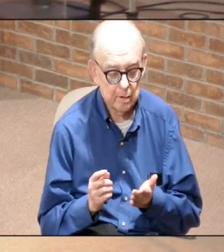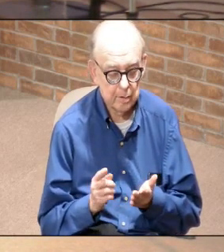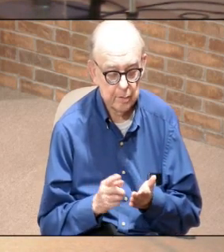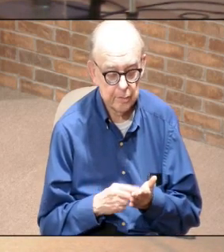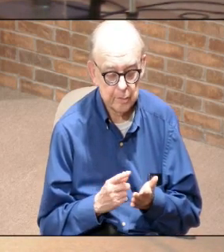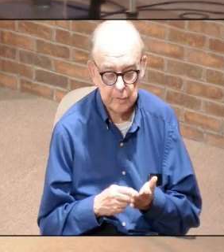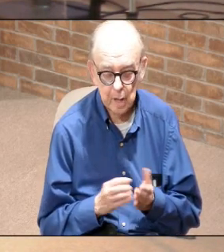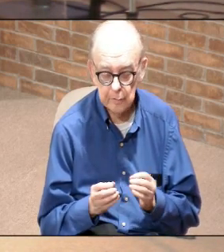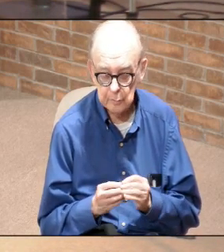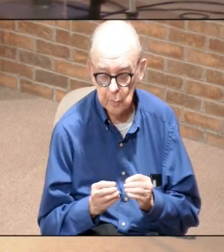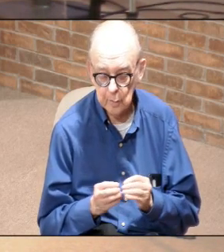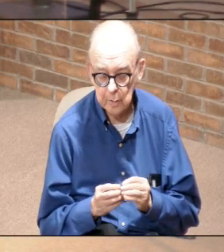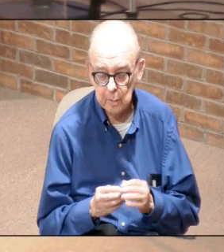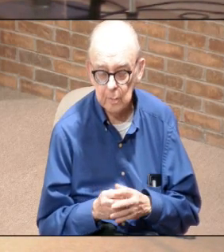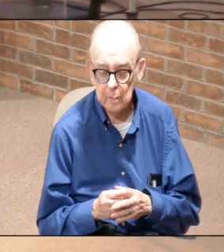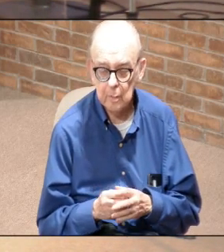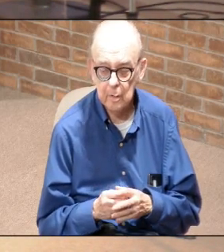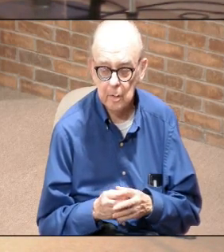more.